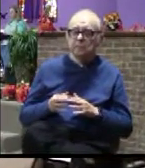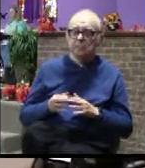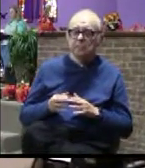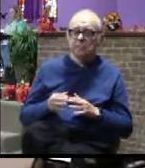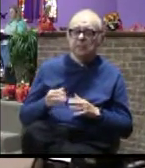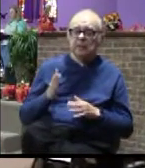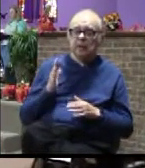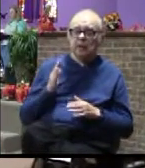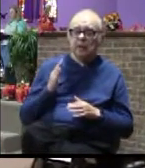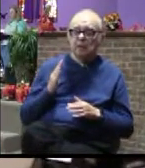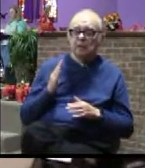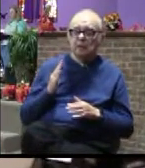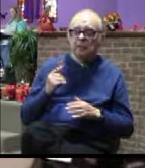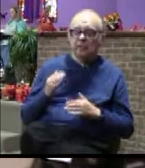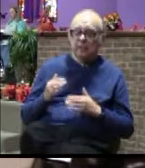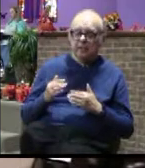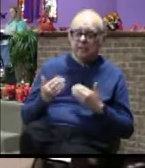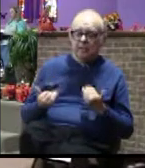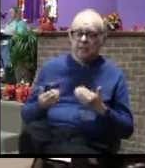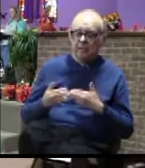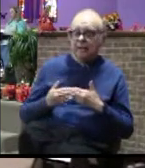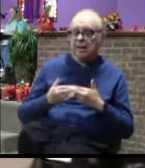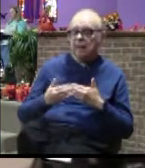can God from this moment forward